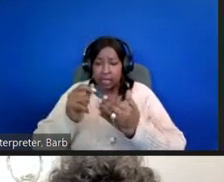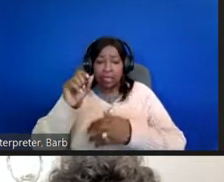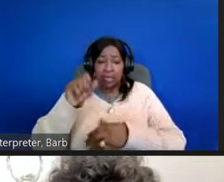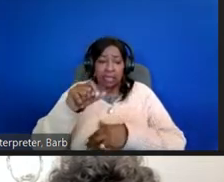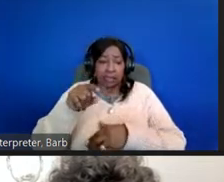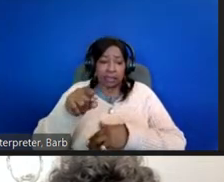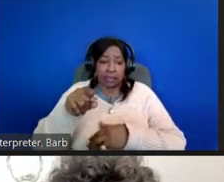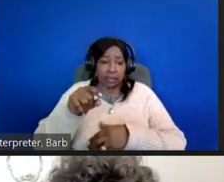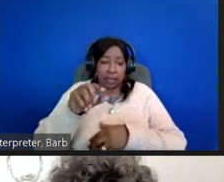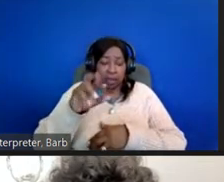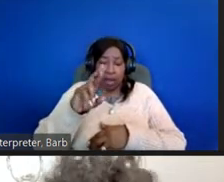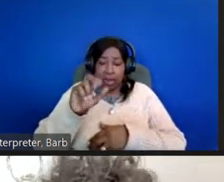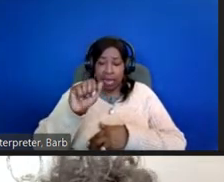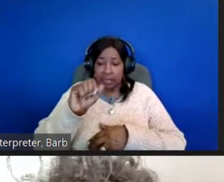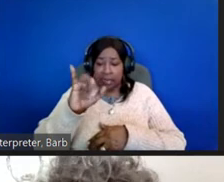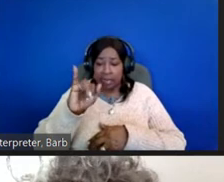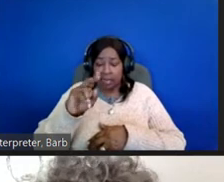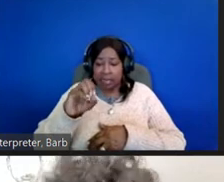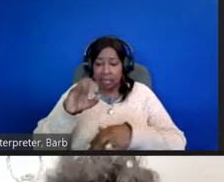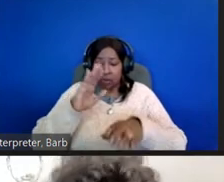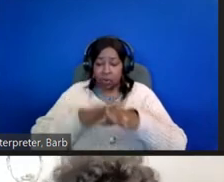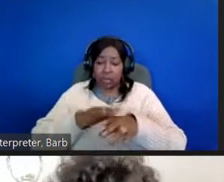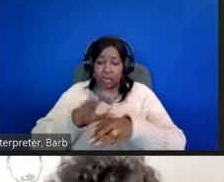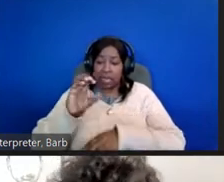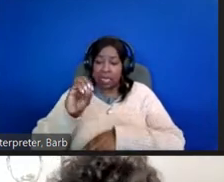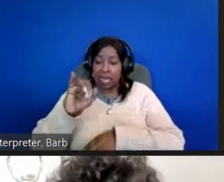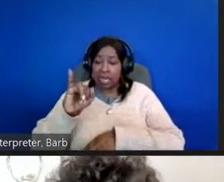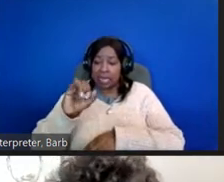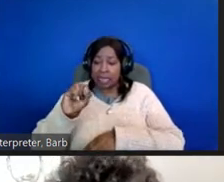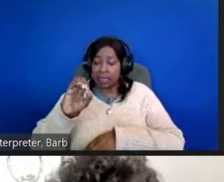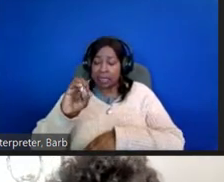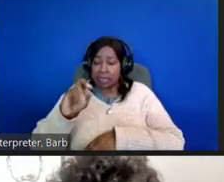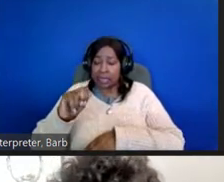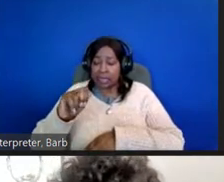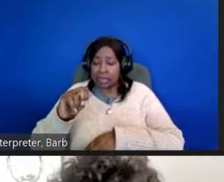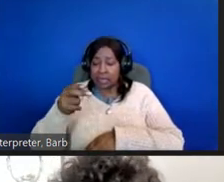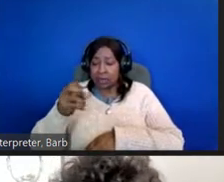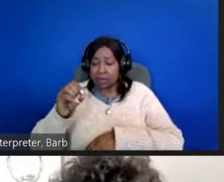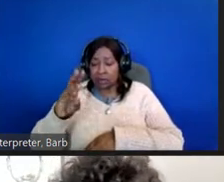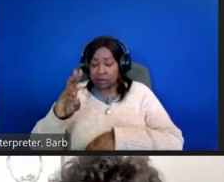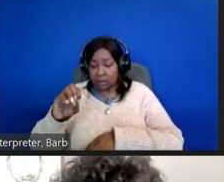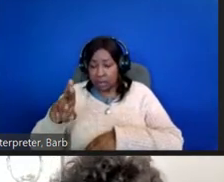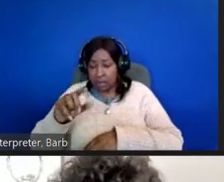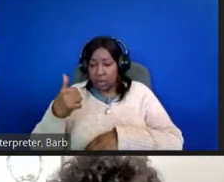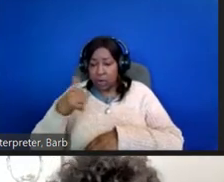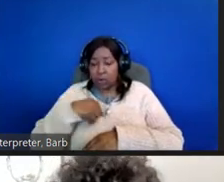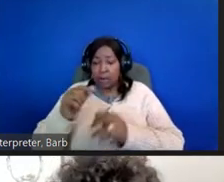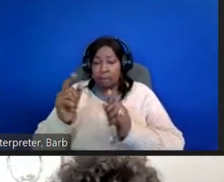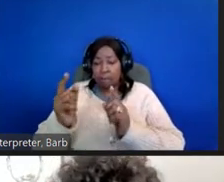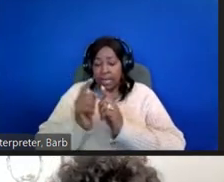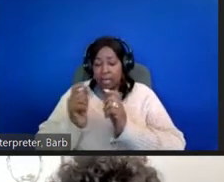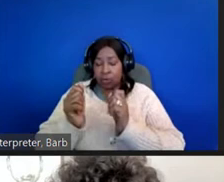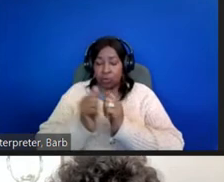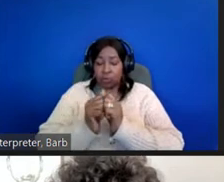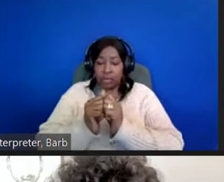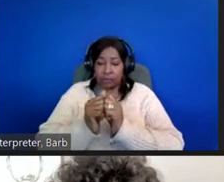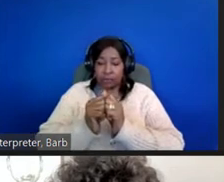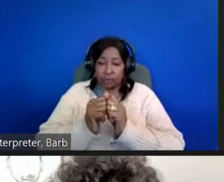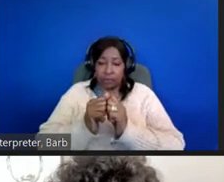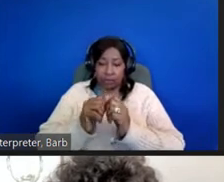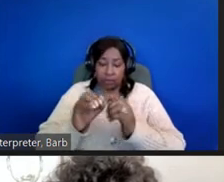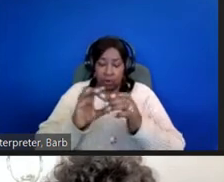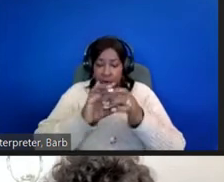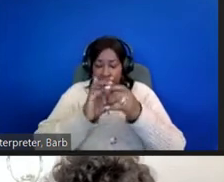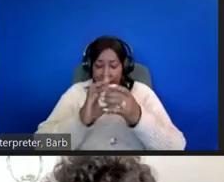So we meet on a regular basis with the IDOT officials to coordinate lane closures. We feel we're far enough away that